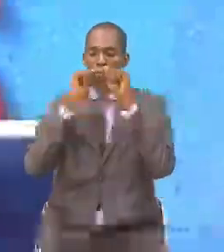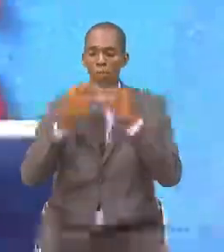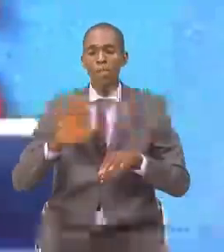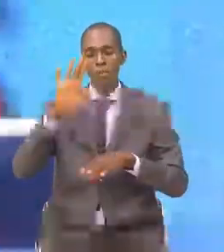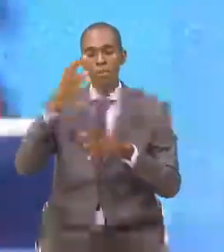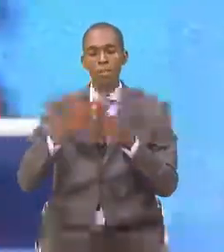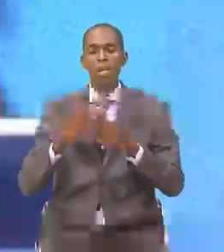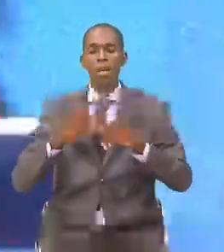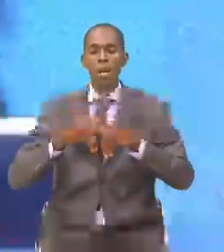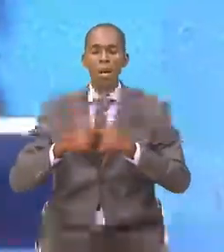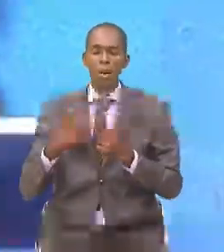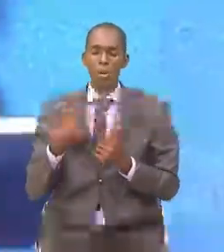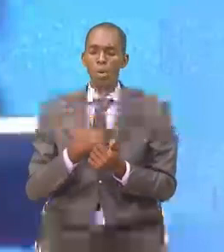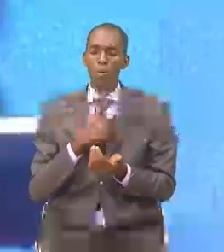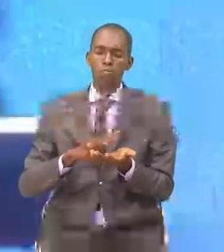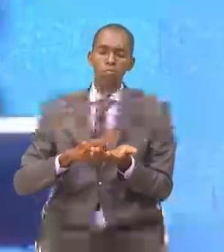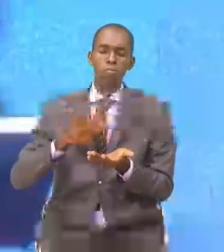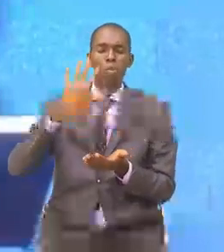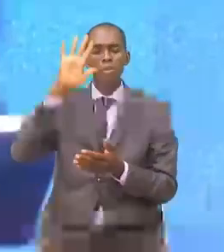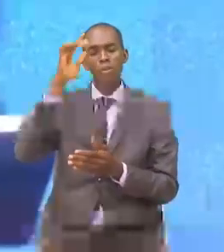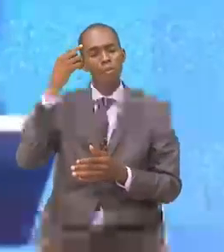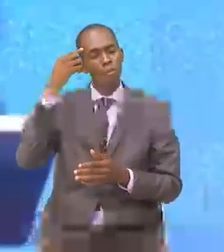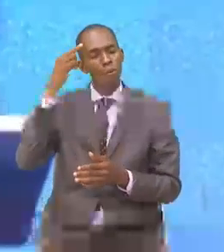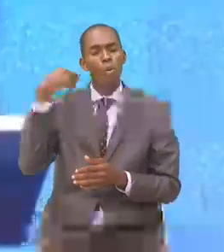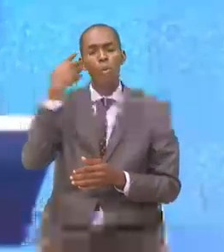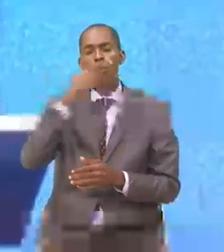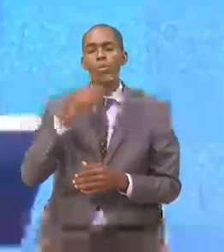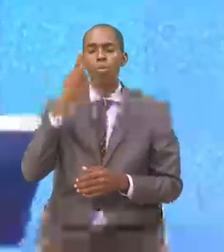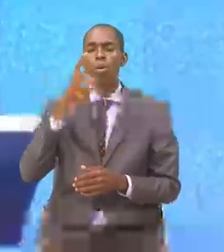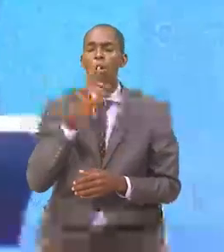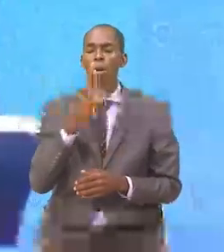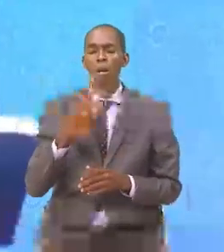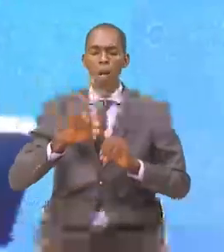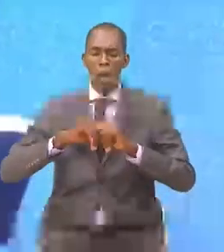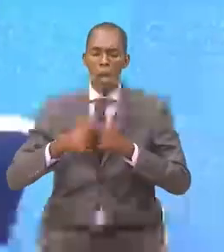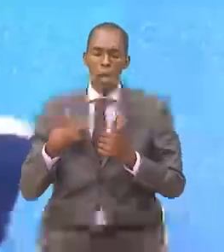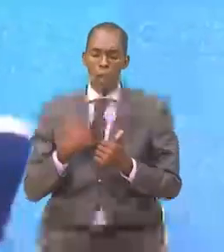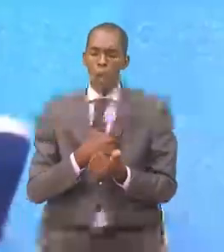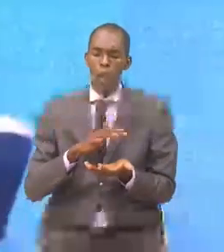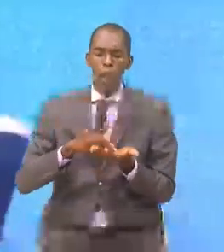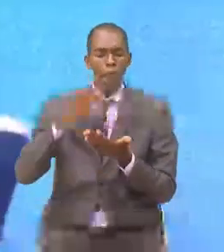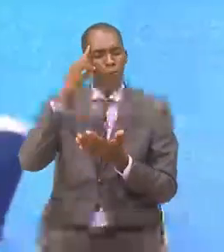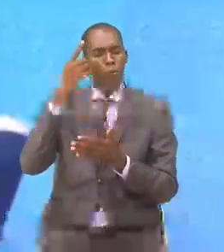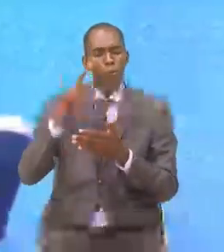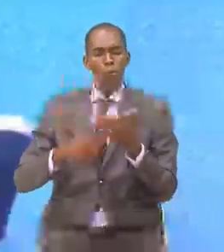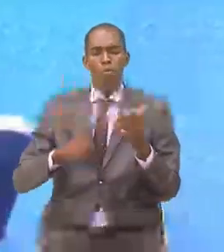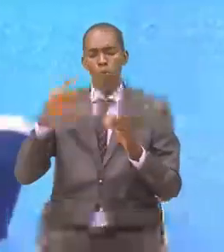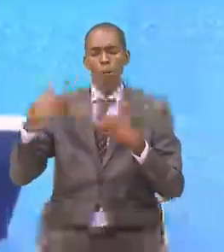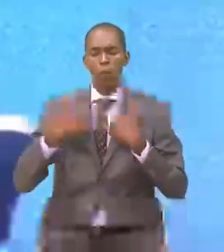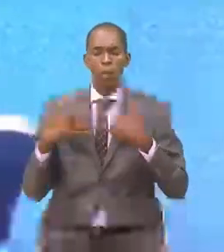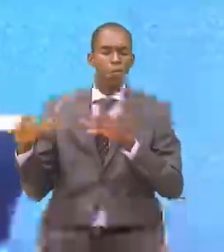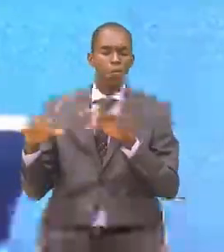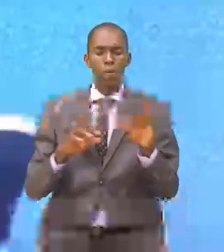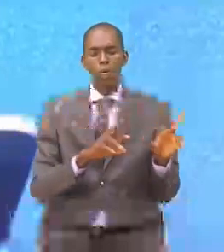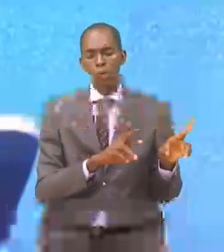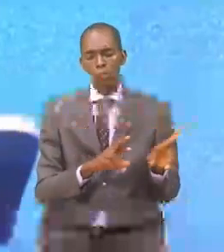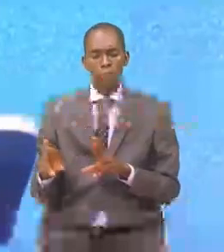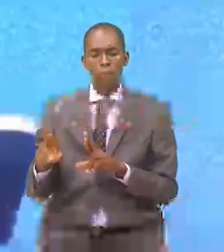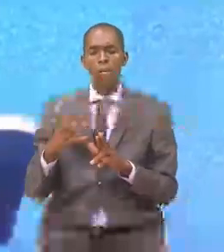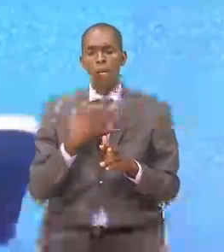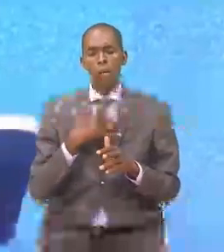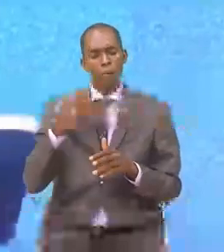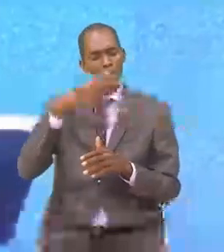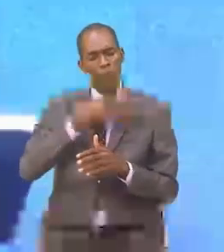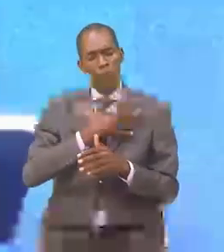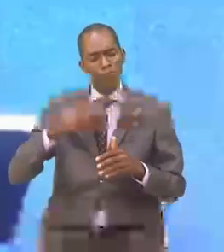we thank you tonight and bless your name. How we glorify you for who you are. How we glorify you for